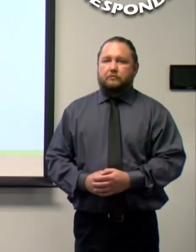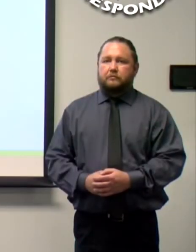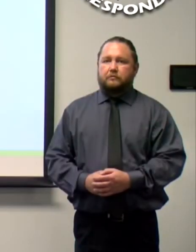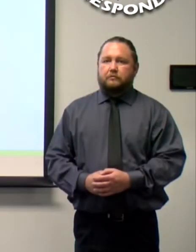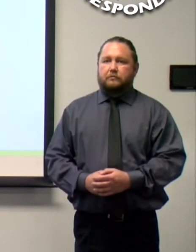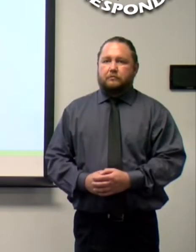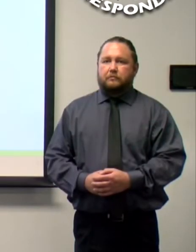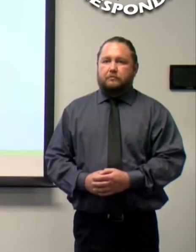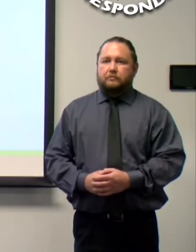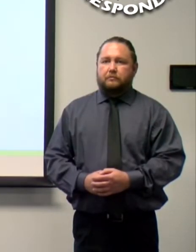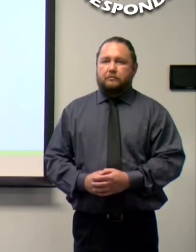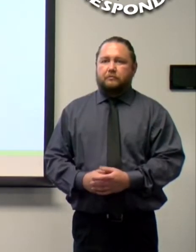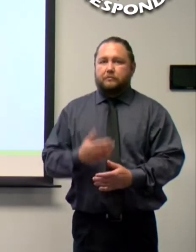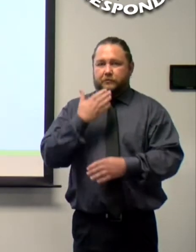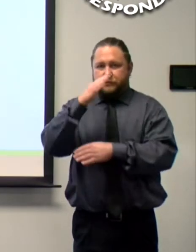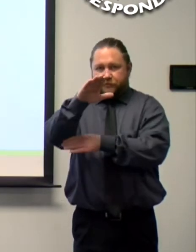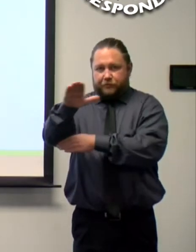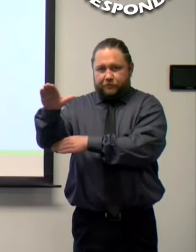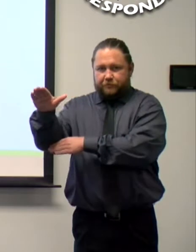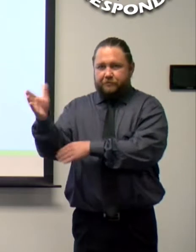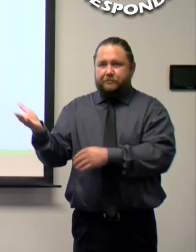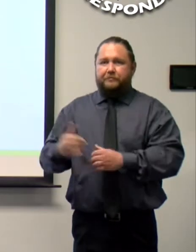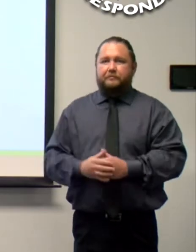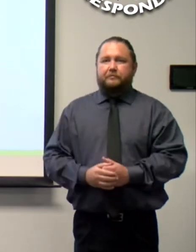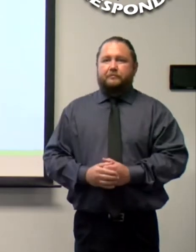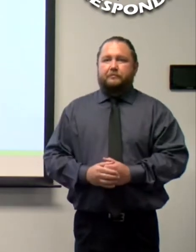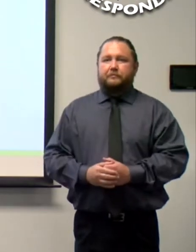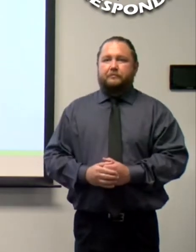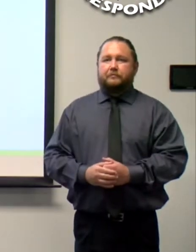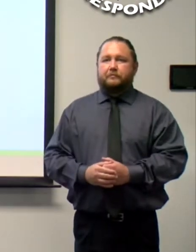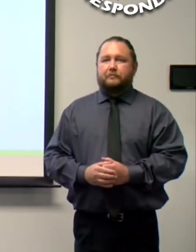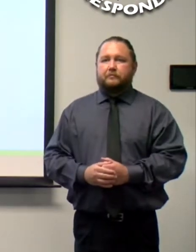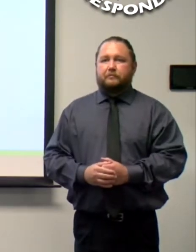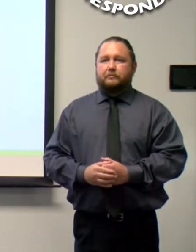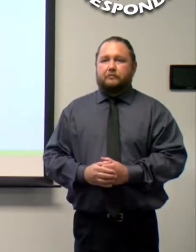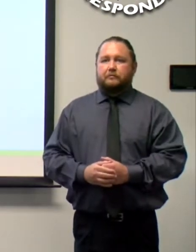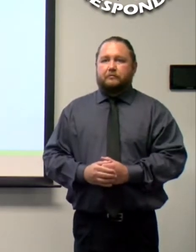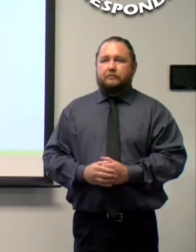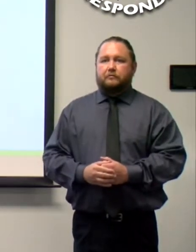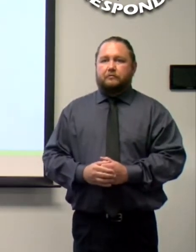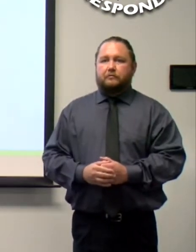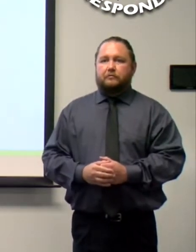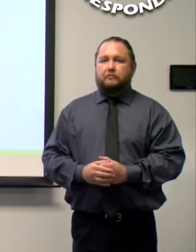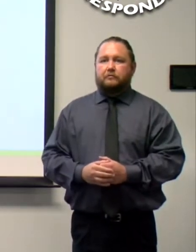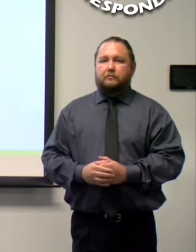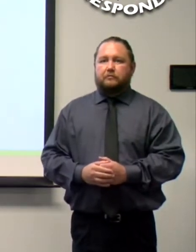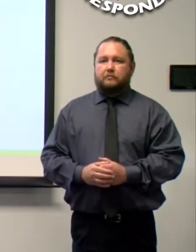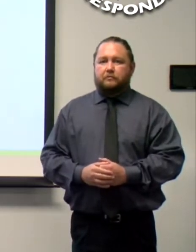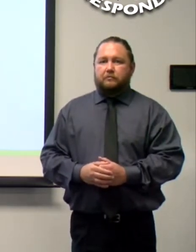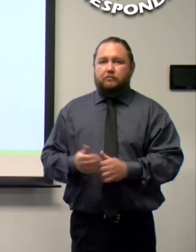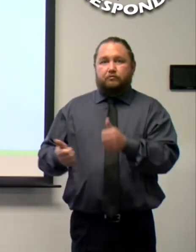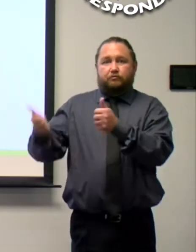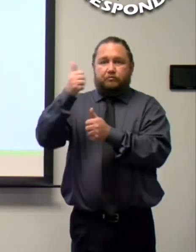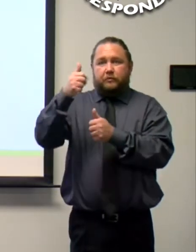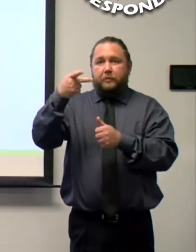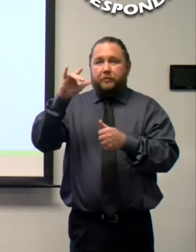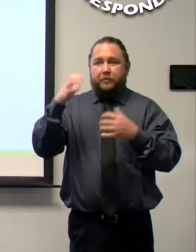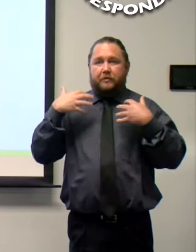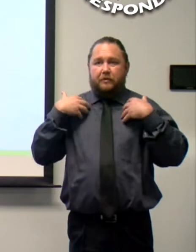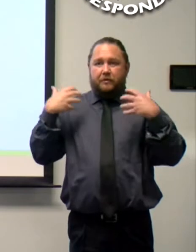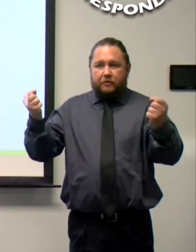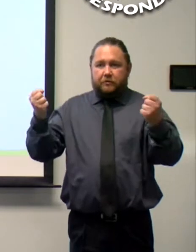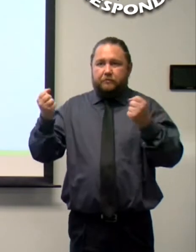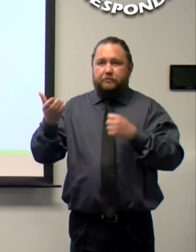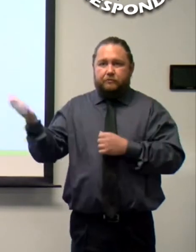Good afternoon. Director of Public Health and Community Services Bobby Bagley and I are here to give you our weekly update